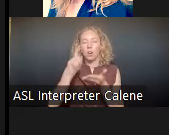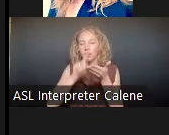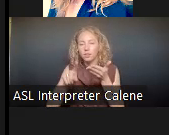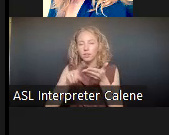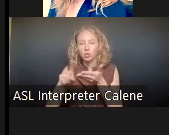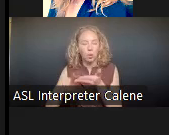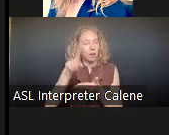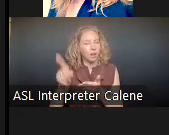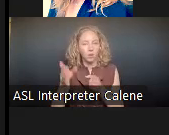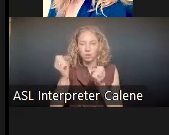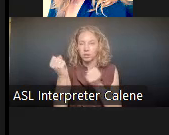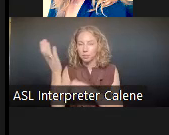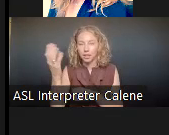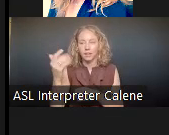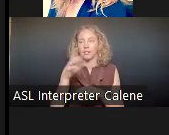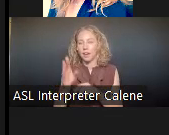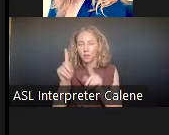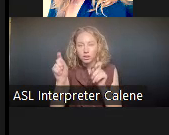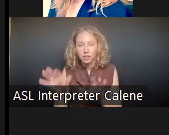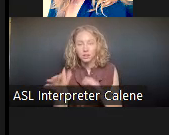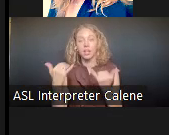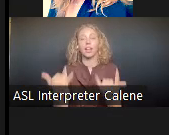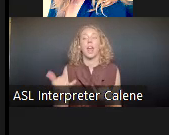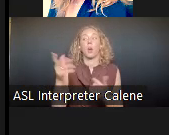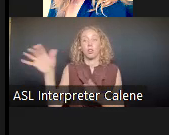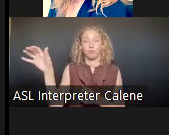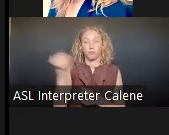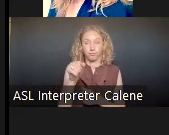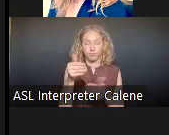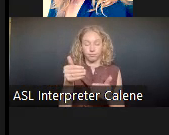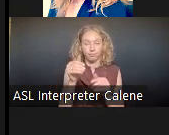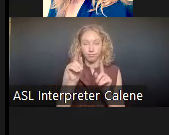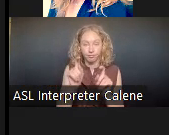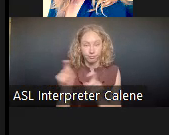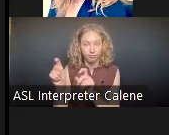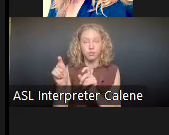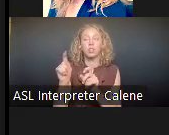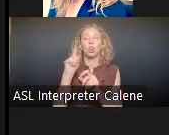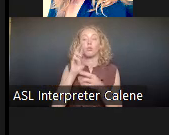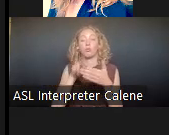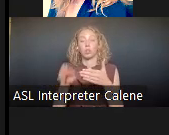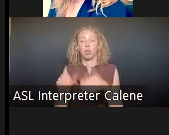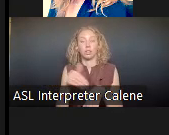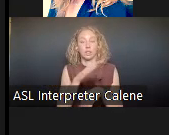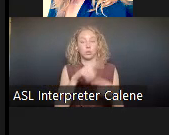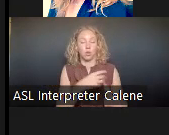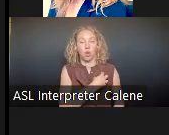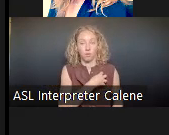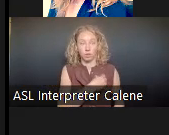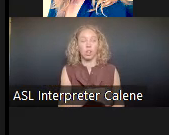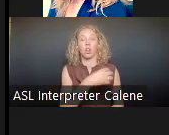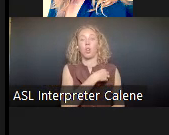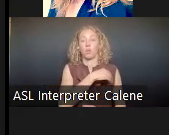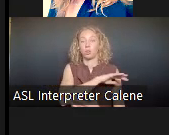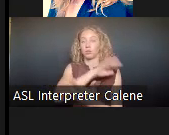submitted or tested. So it is now goes on to testing. And once the results are sent to law enforcement, they reach out and